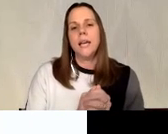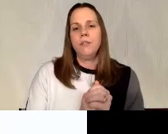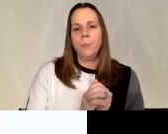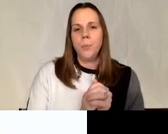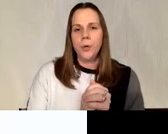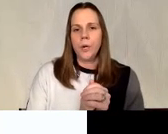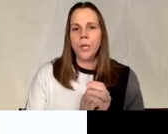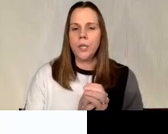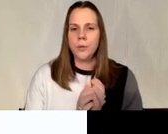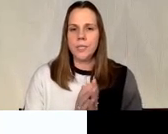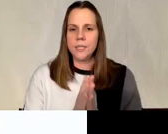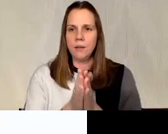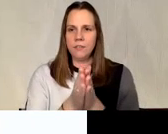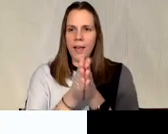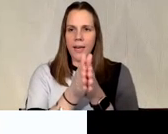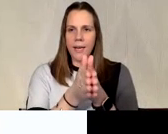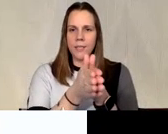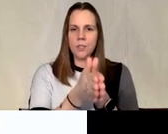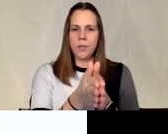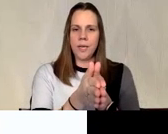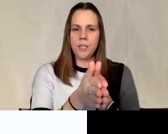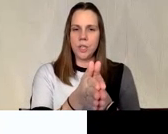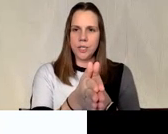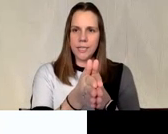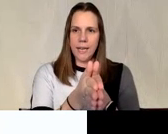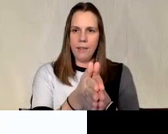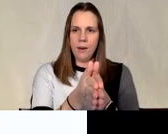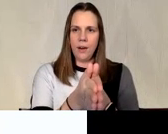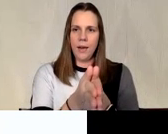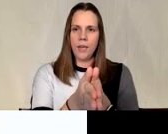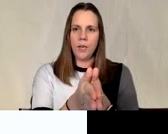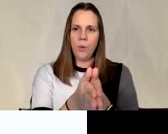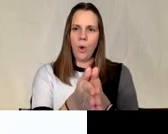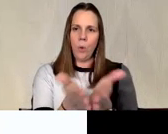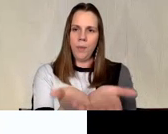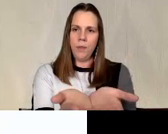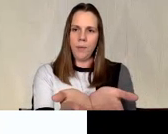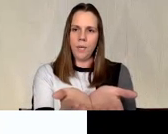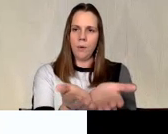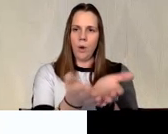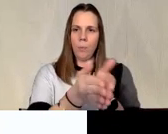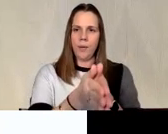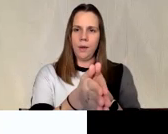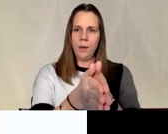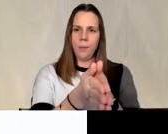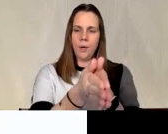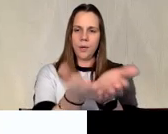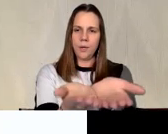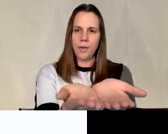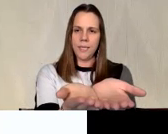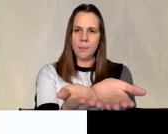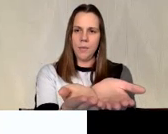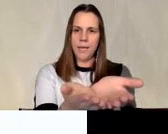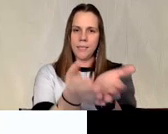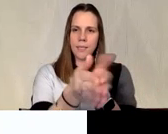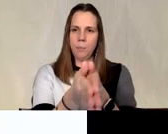The sign for book uses flat hands, so they start together and you open them like you would open a book,